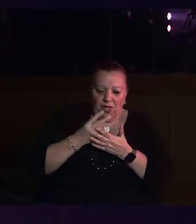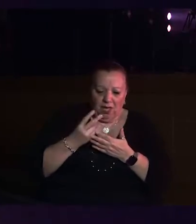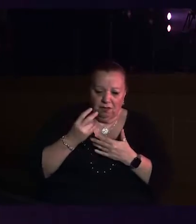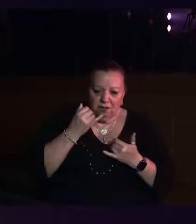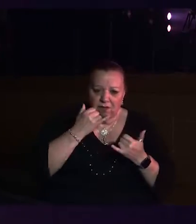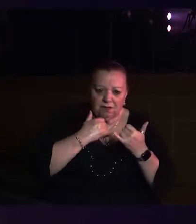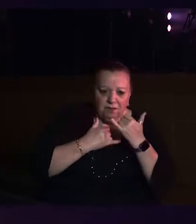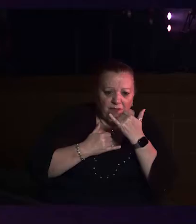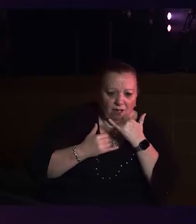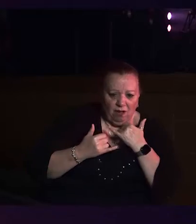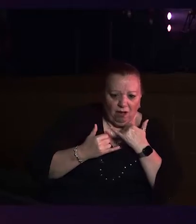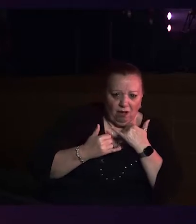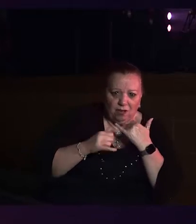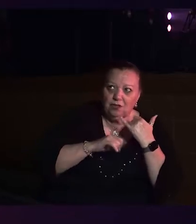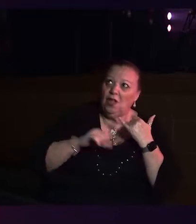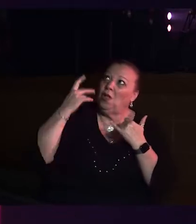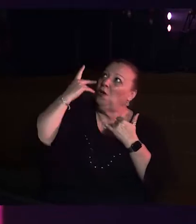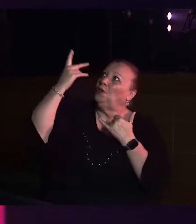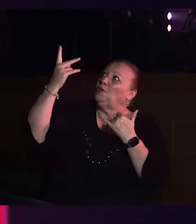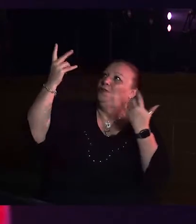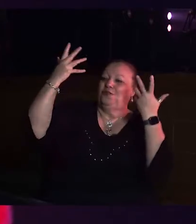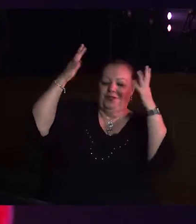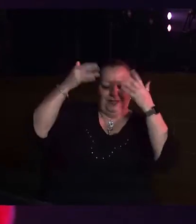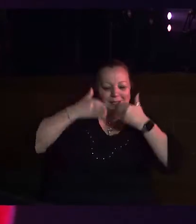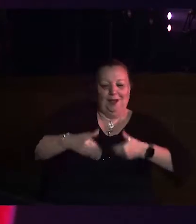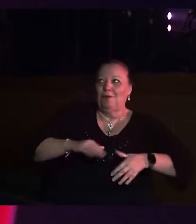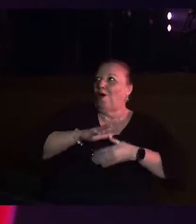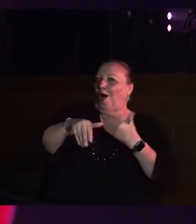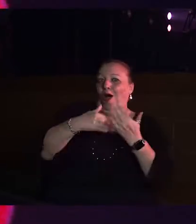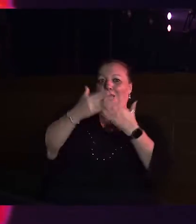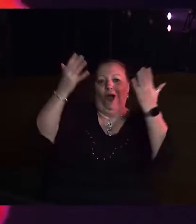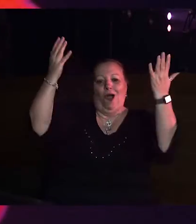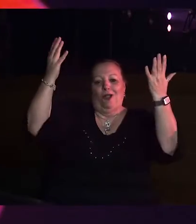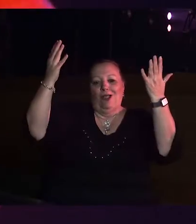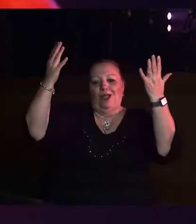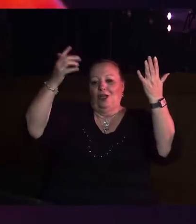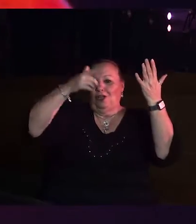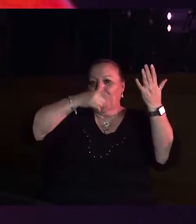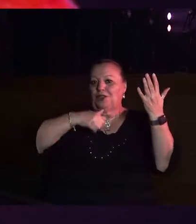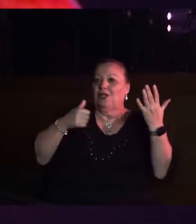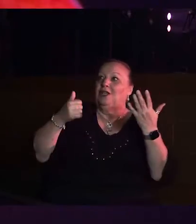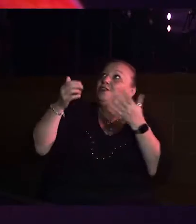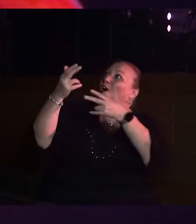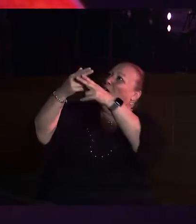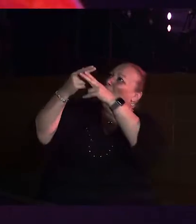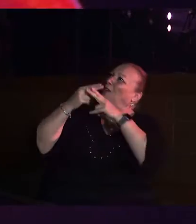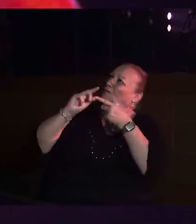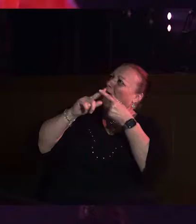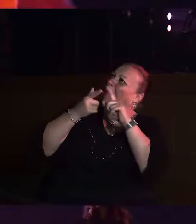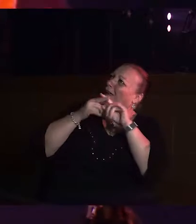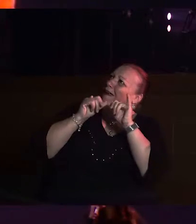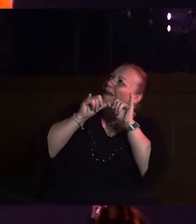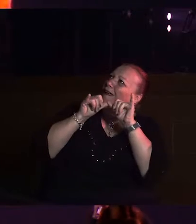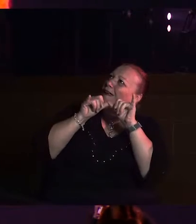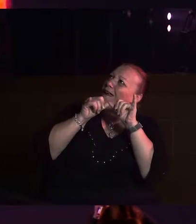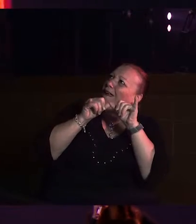weakness, my failures and flaws. Lord, You've seen them all, and You still call me